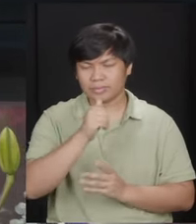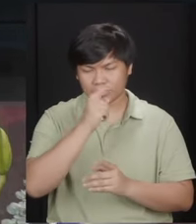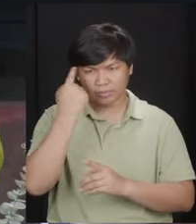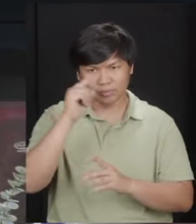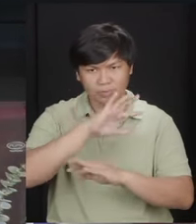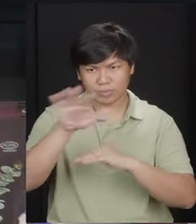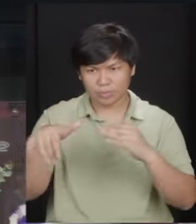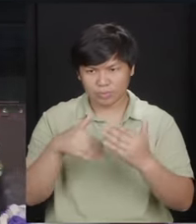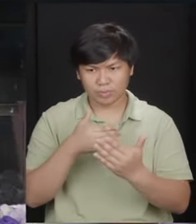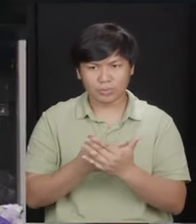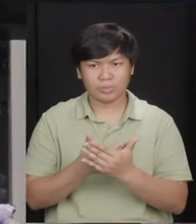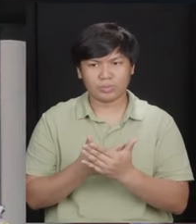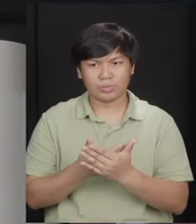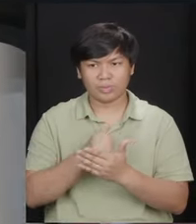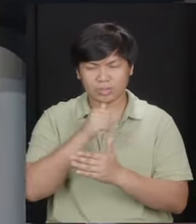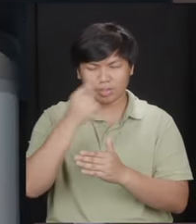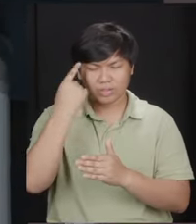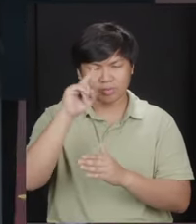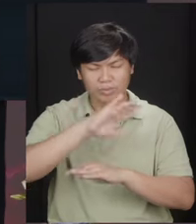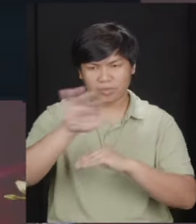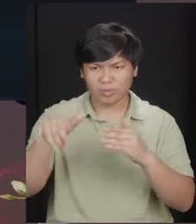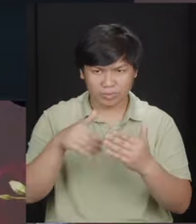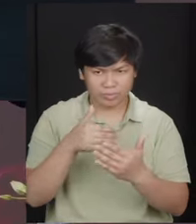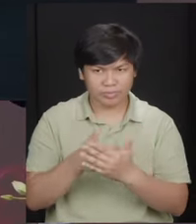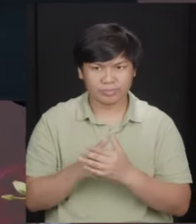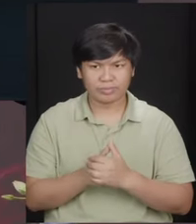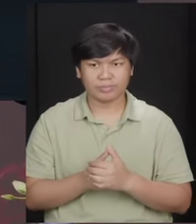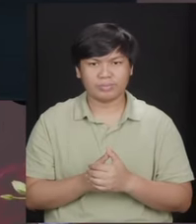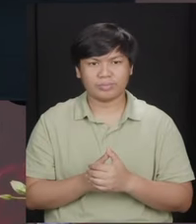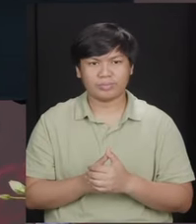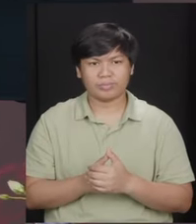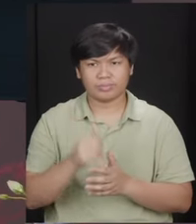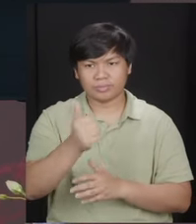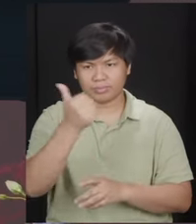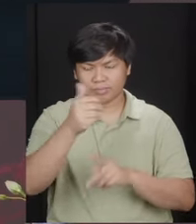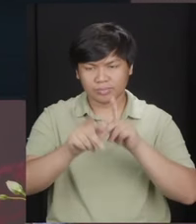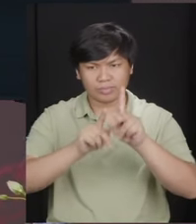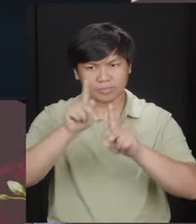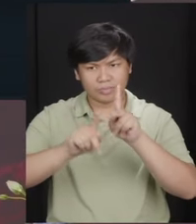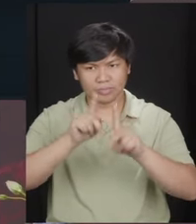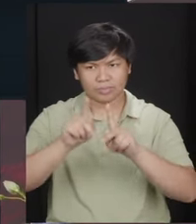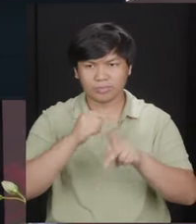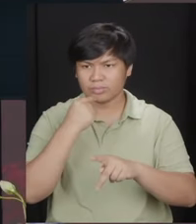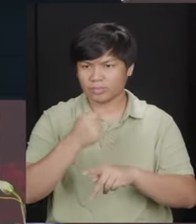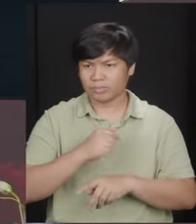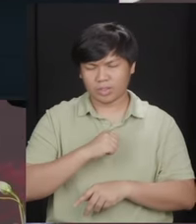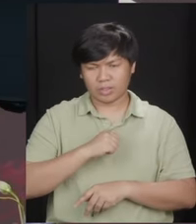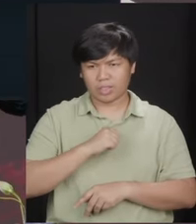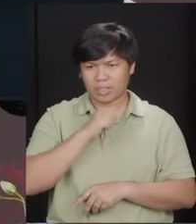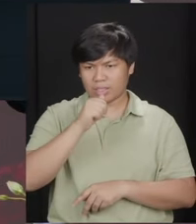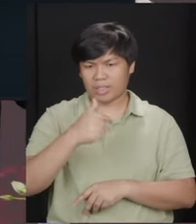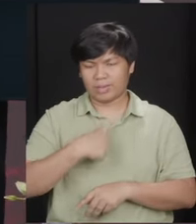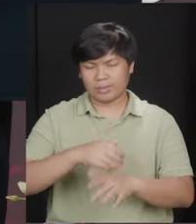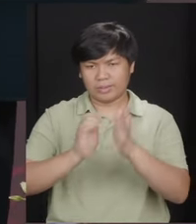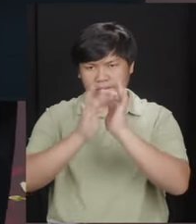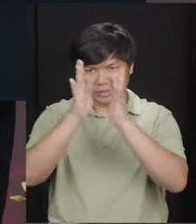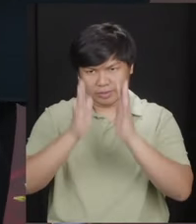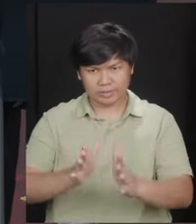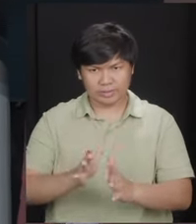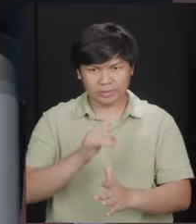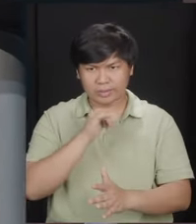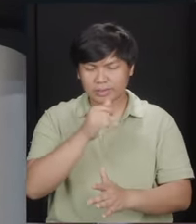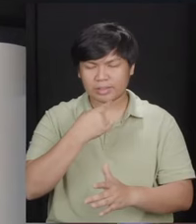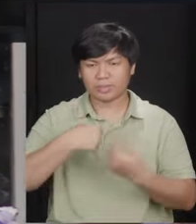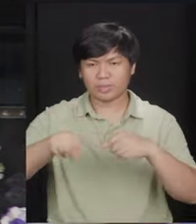everybody. It's not for everybody. Again, because there are certain people who actually say, "I don't have to be a Christian. I don't have to go